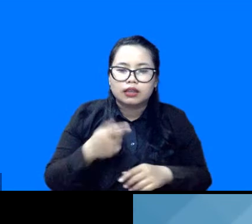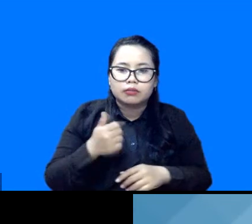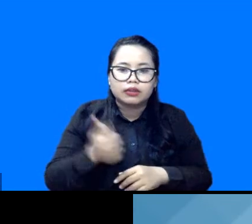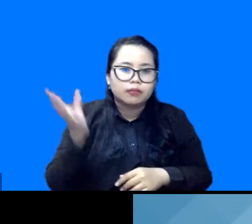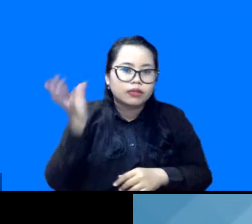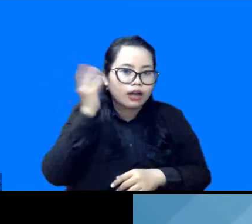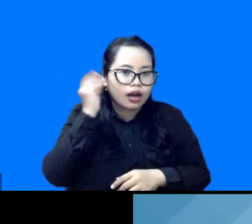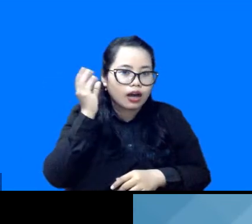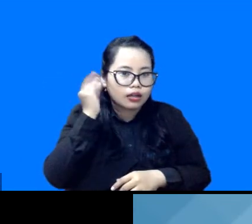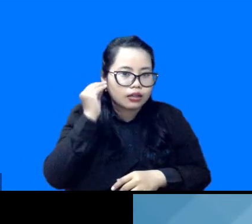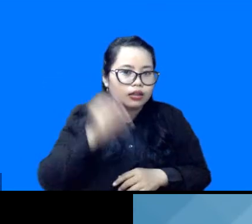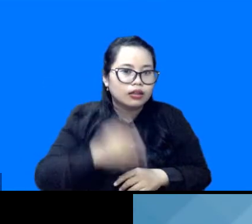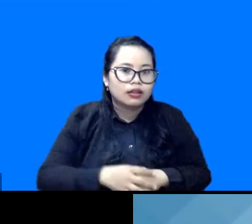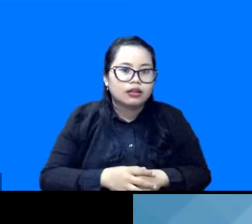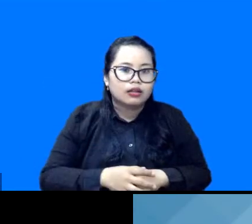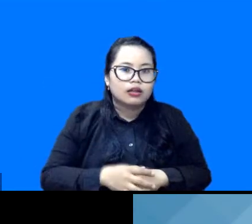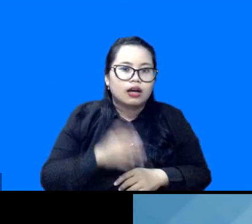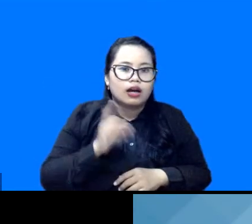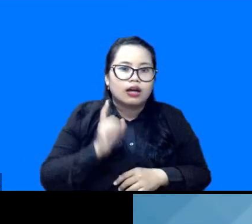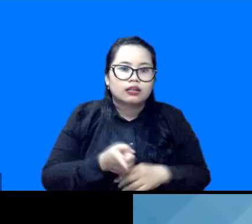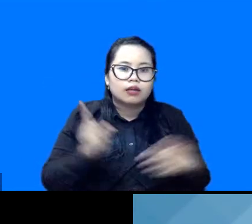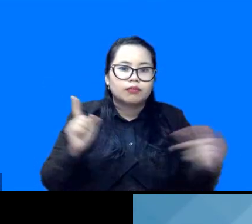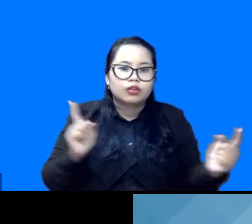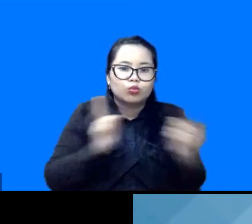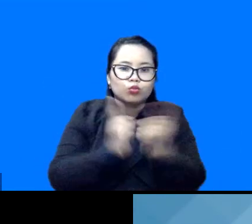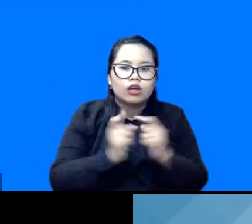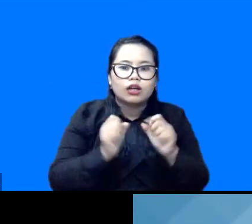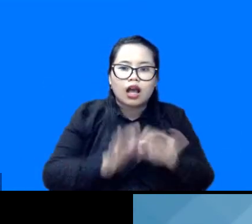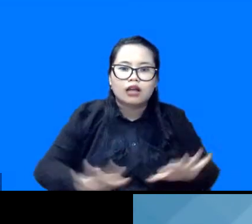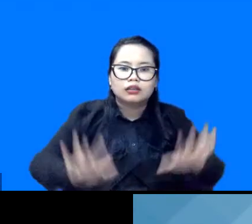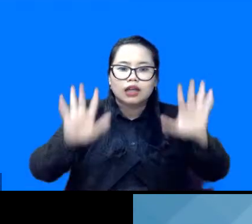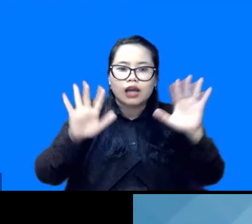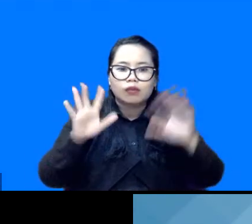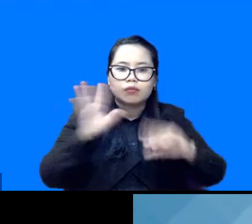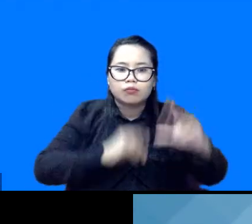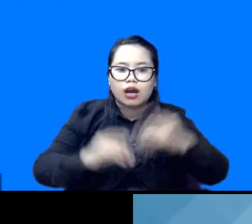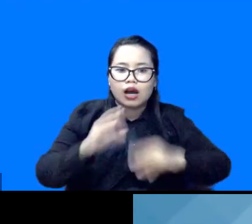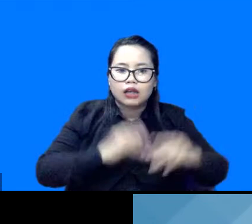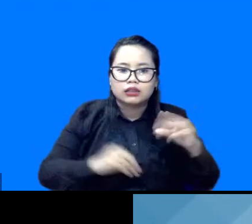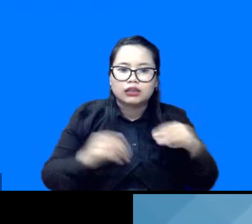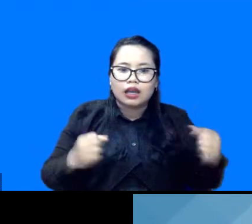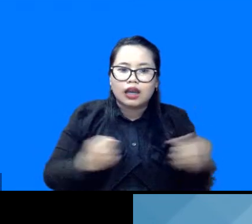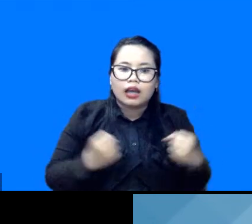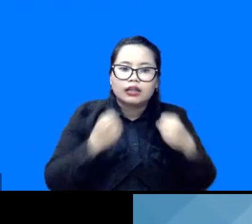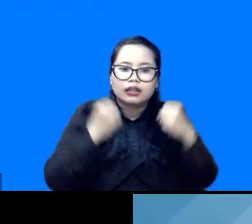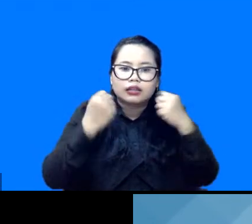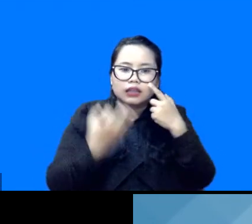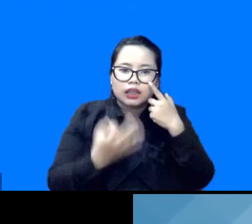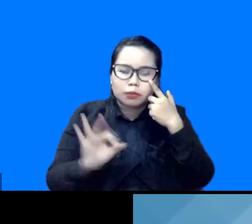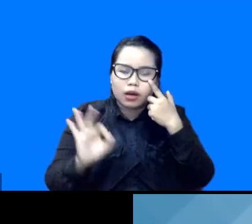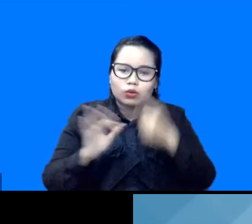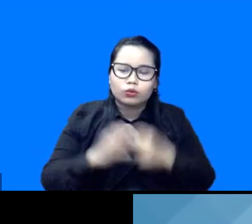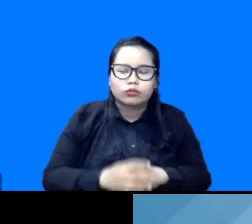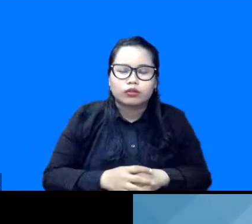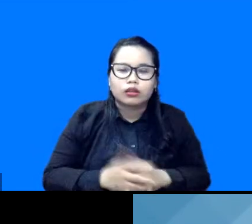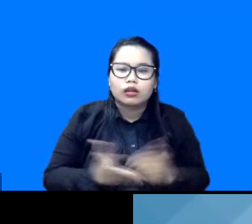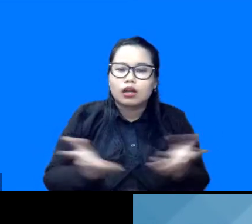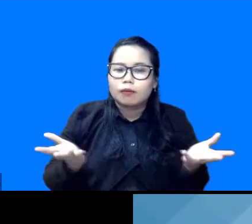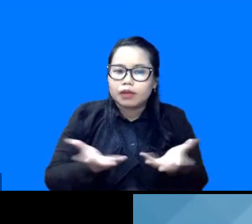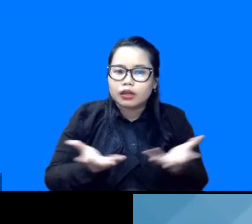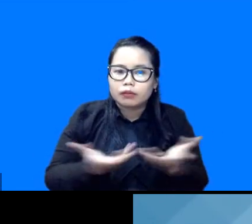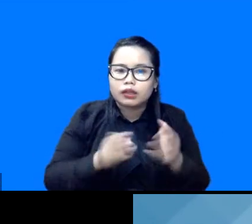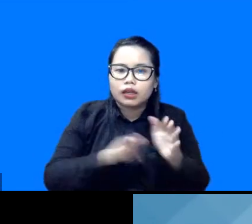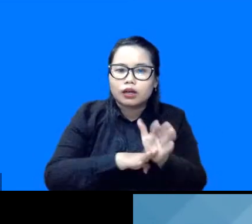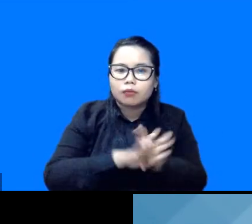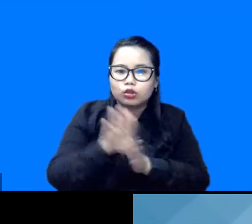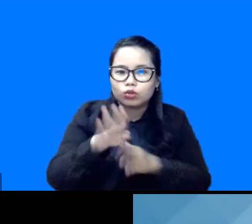that talks on renewable energy, and how is that progressing until right now, or is it efficient enough? Is